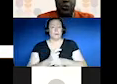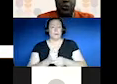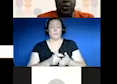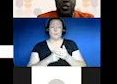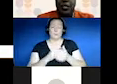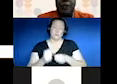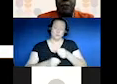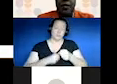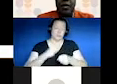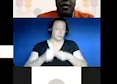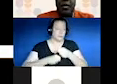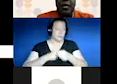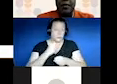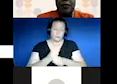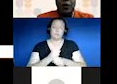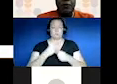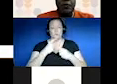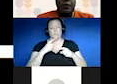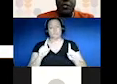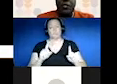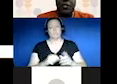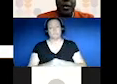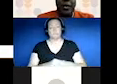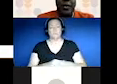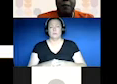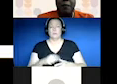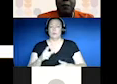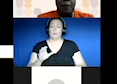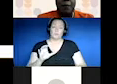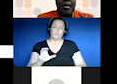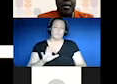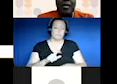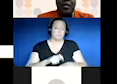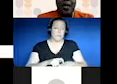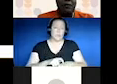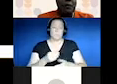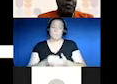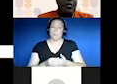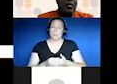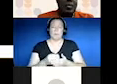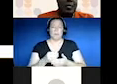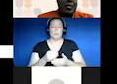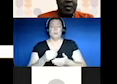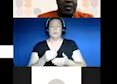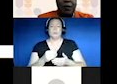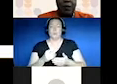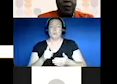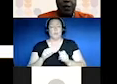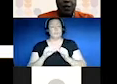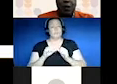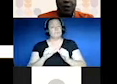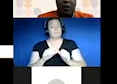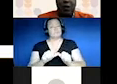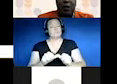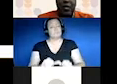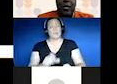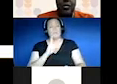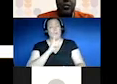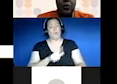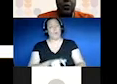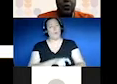years to achieve. You have to invest your time, your money, and you have to be consistent and in it for the long